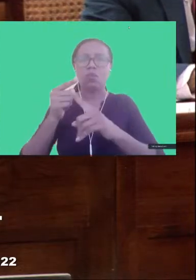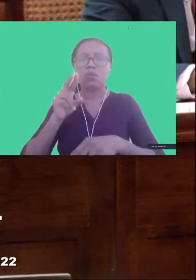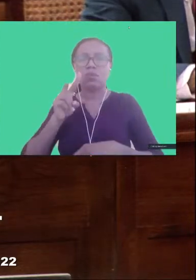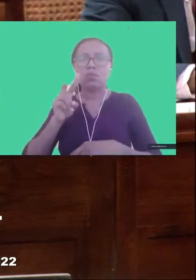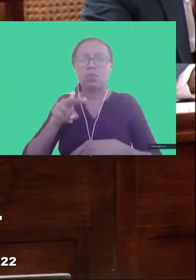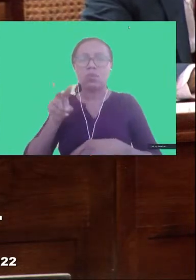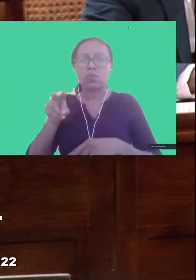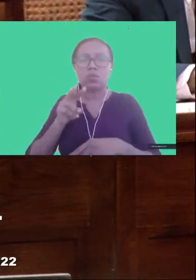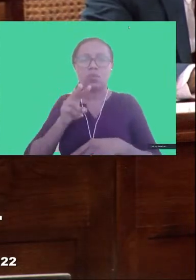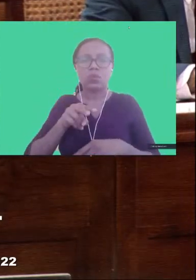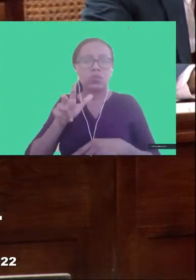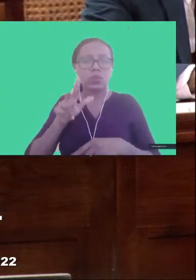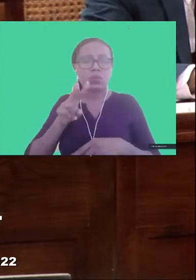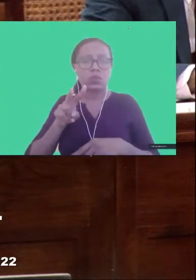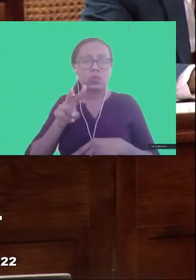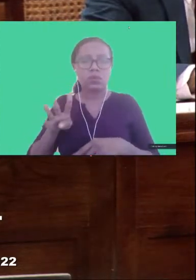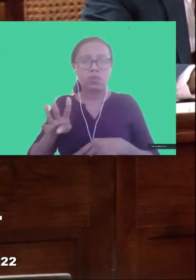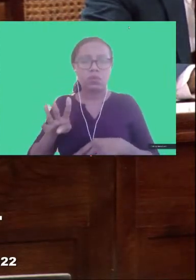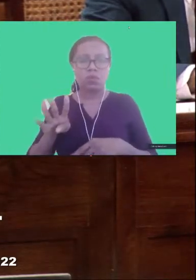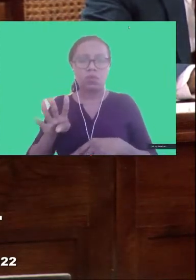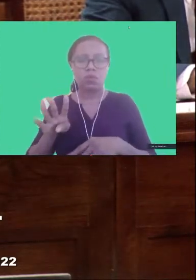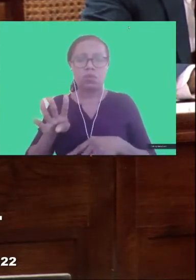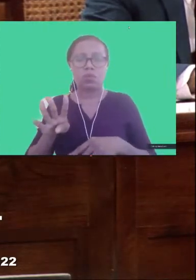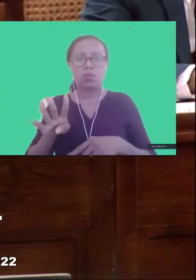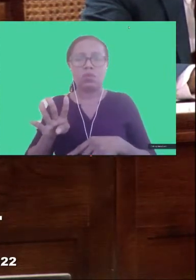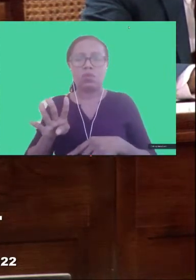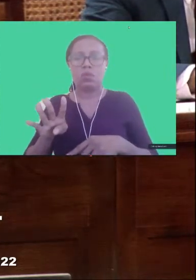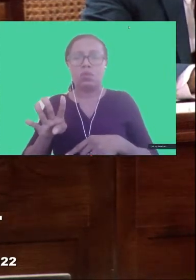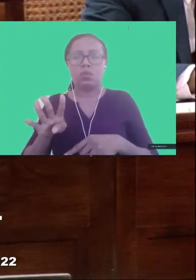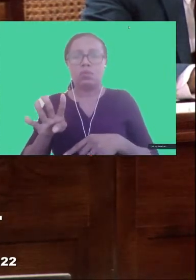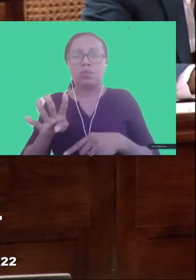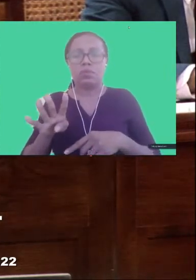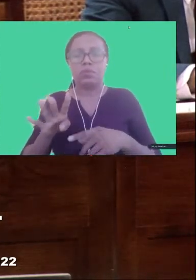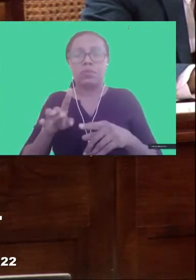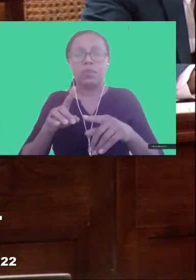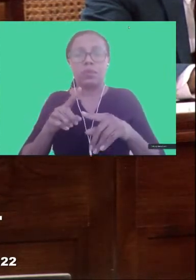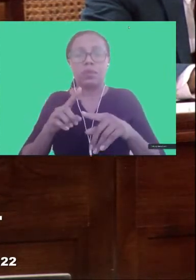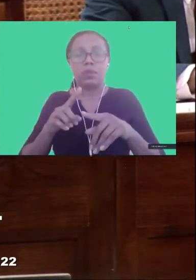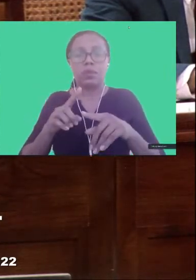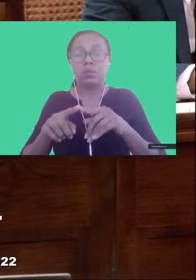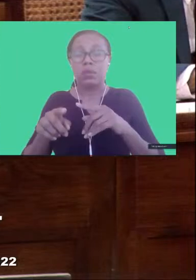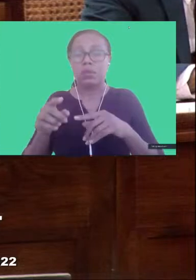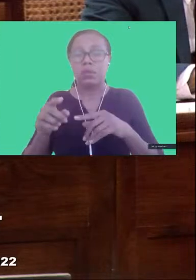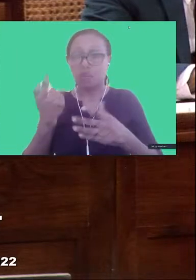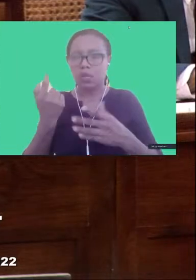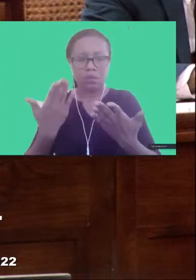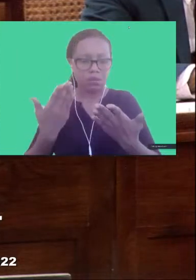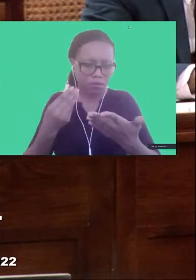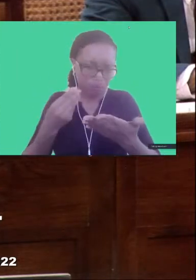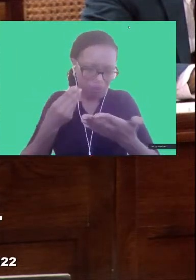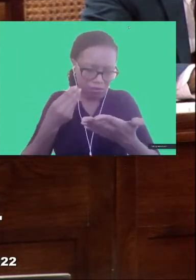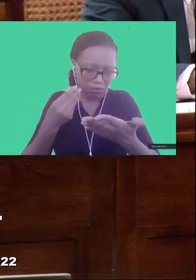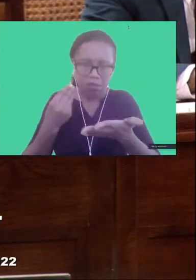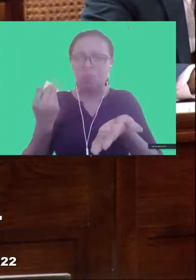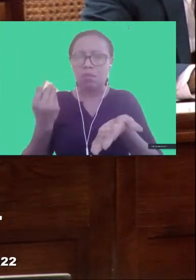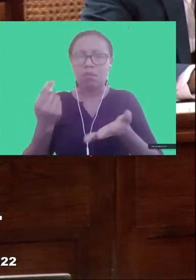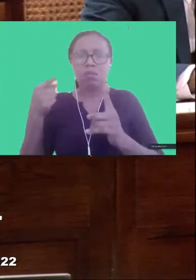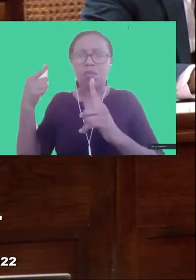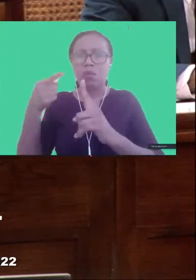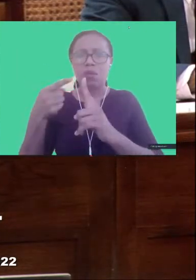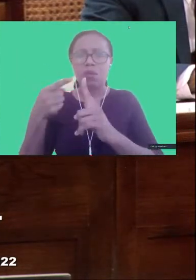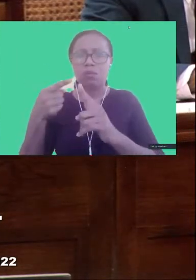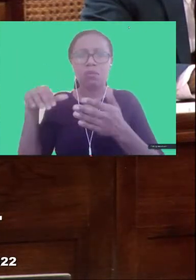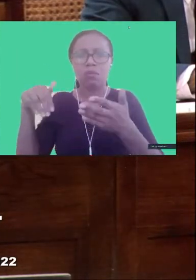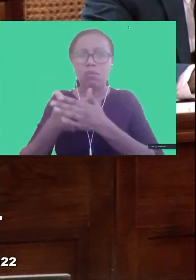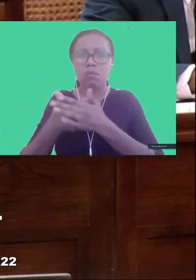at in terms of how we got to this point. But the figure is 1.5 million. It's this program subprogram